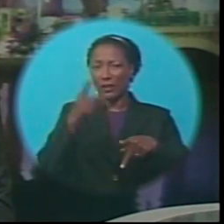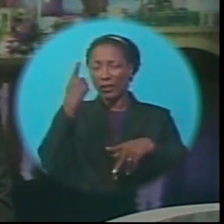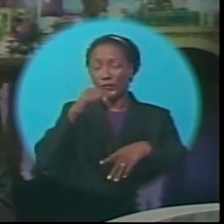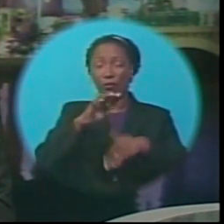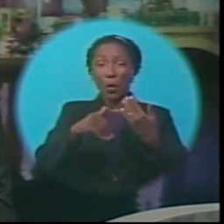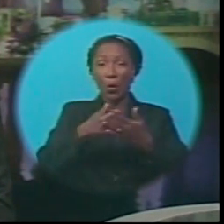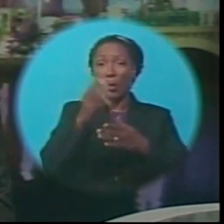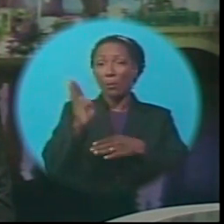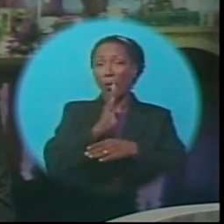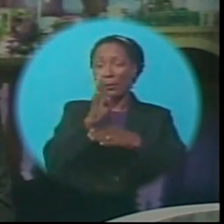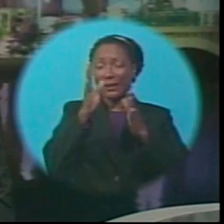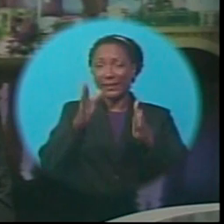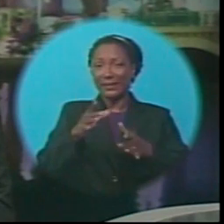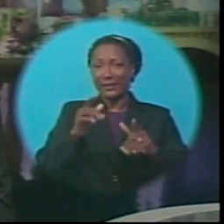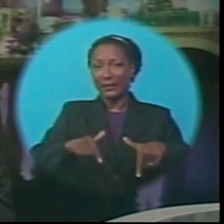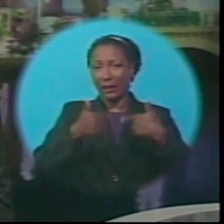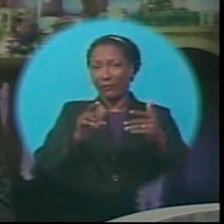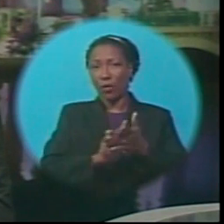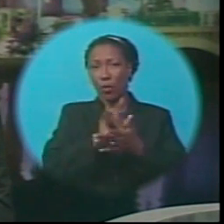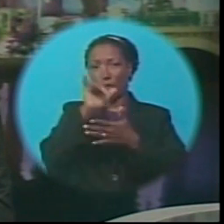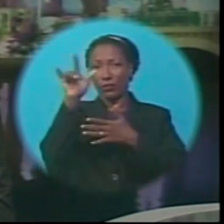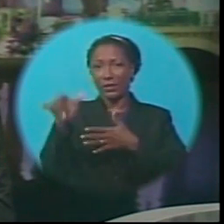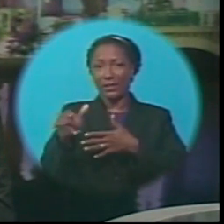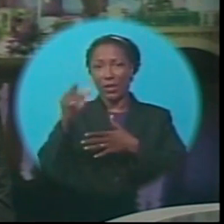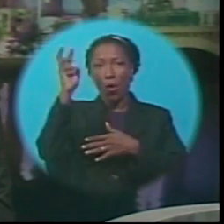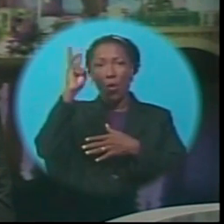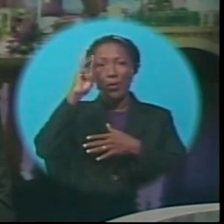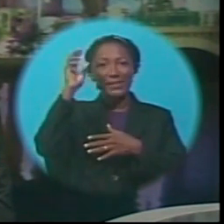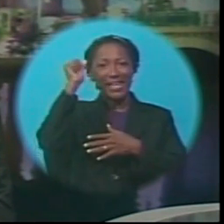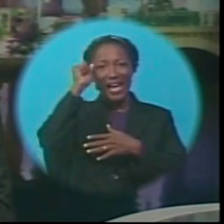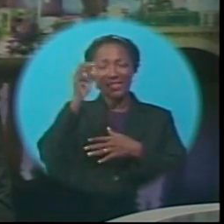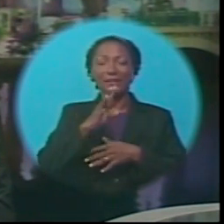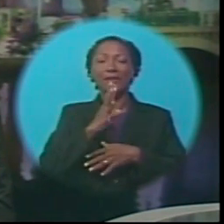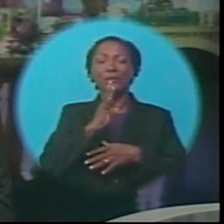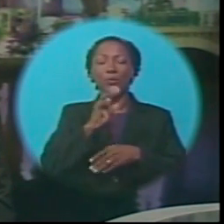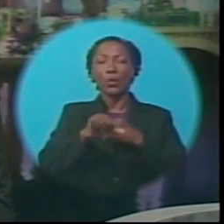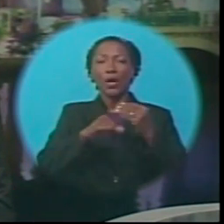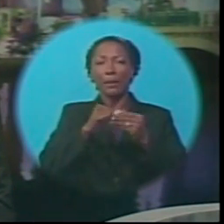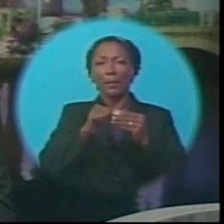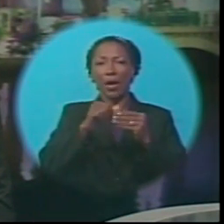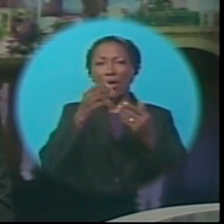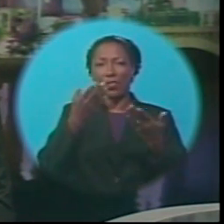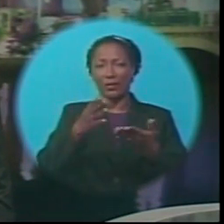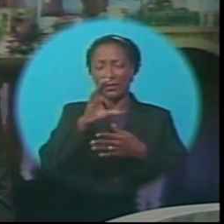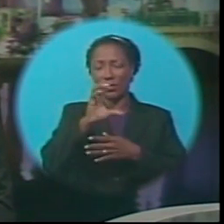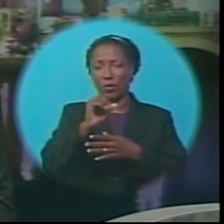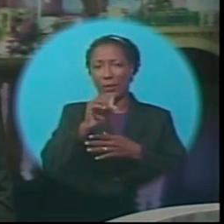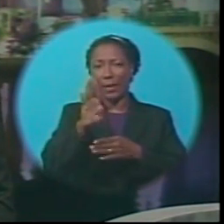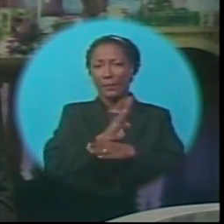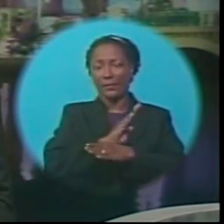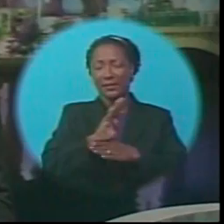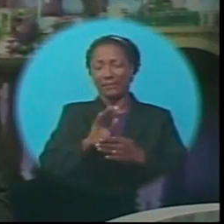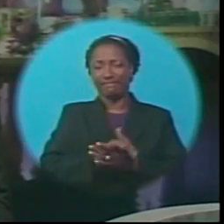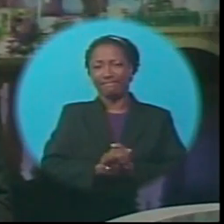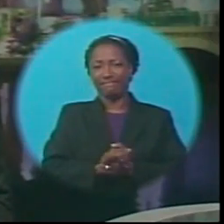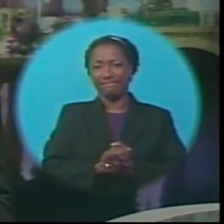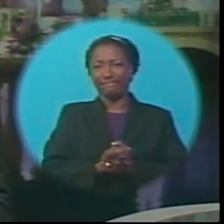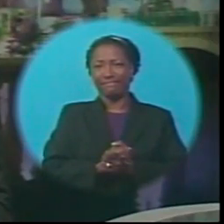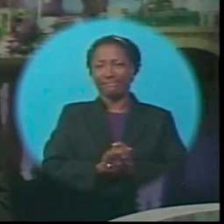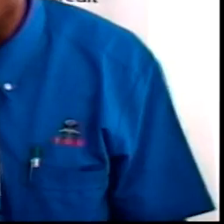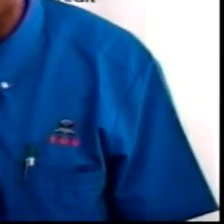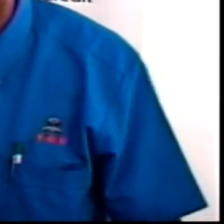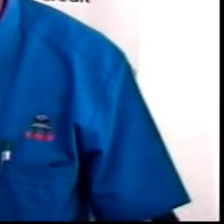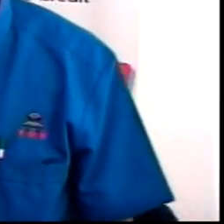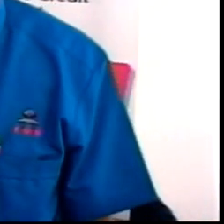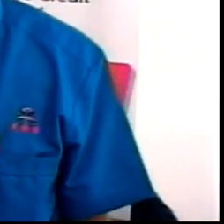Marketing Manager Winston Allen spoke to CBC News about this aspect of COB's business at its booth. We have members all